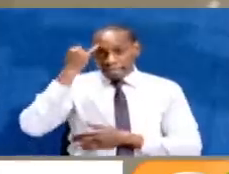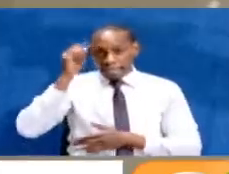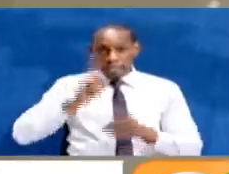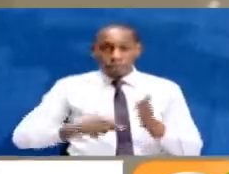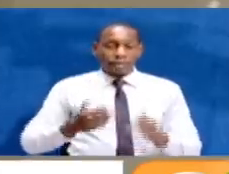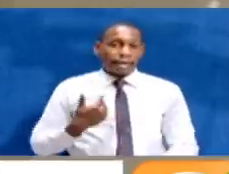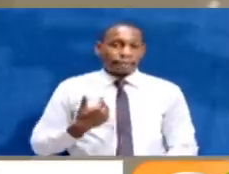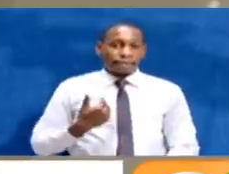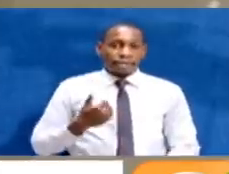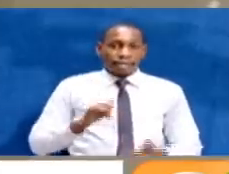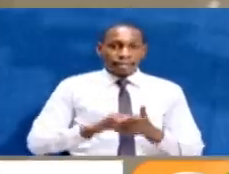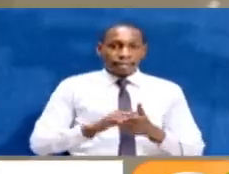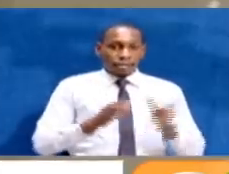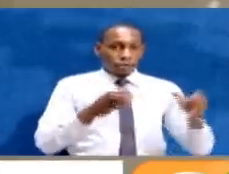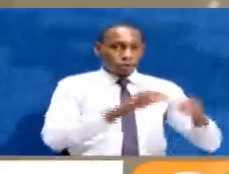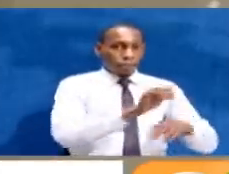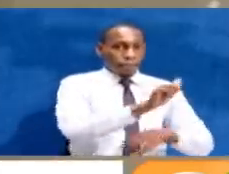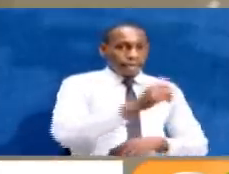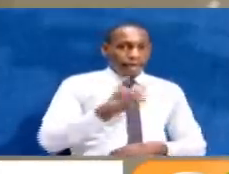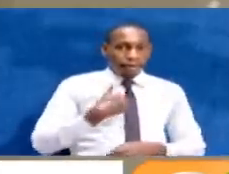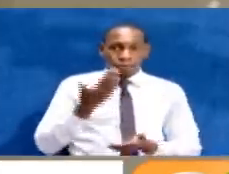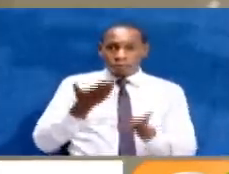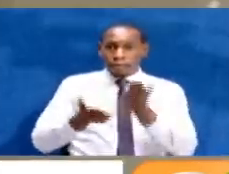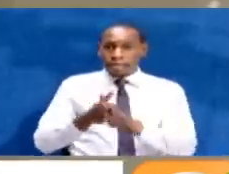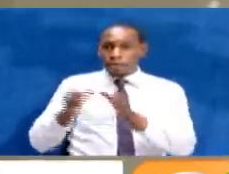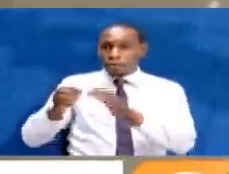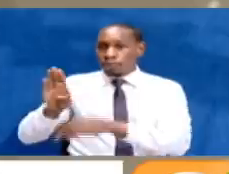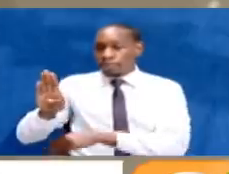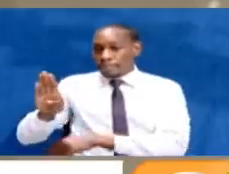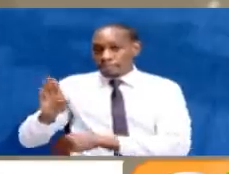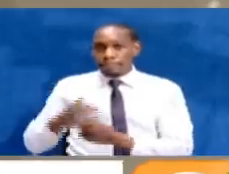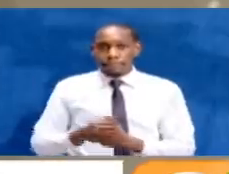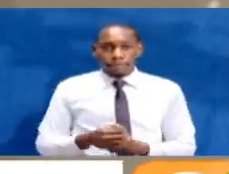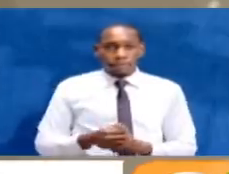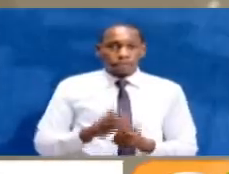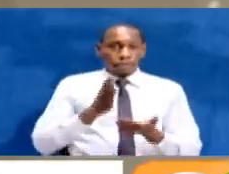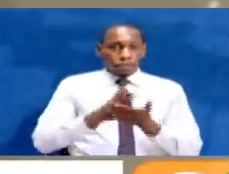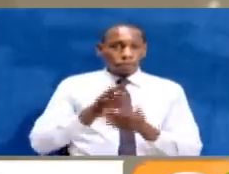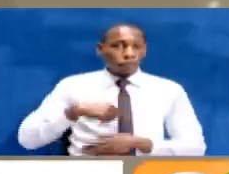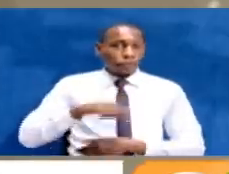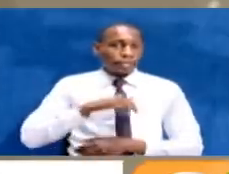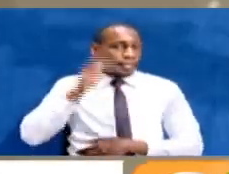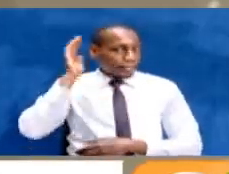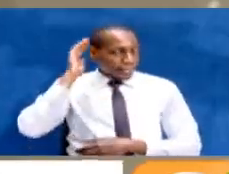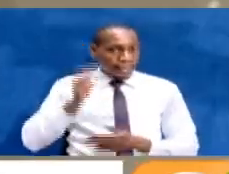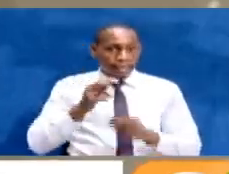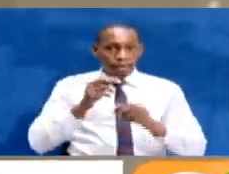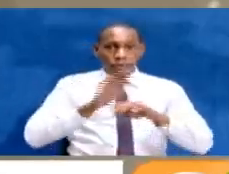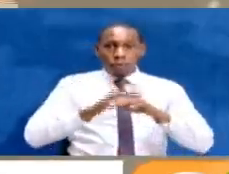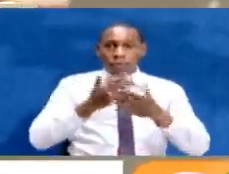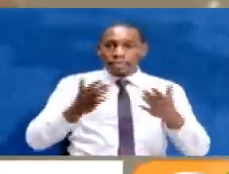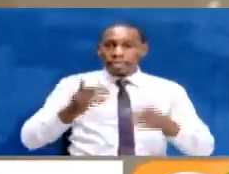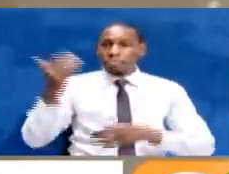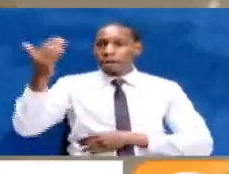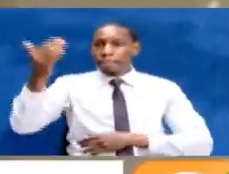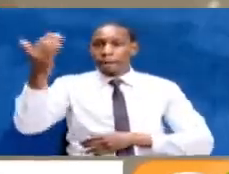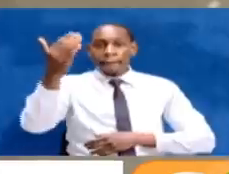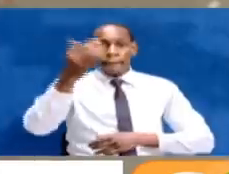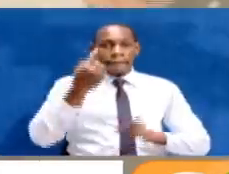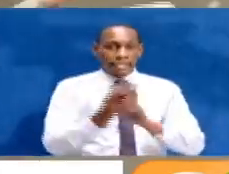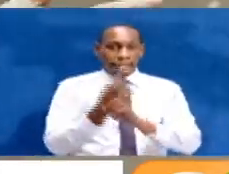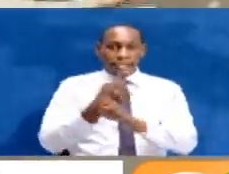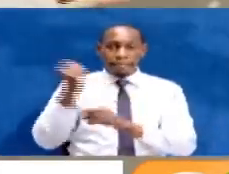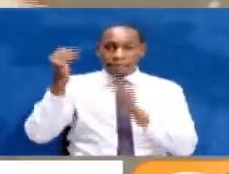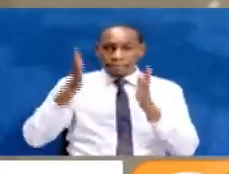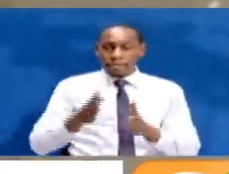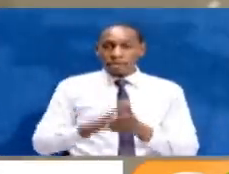ideas that Team A has as opposed to Team B? Much as we will hear very rosy things being said by various